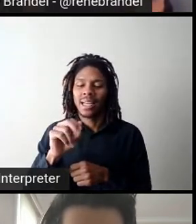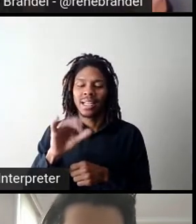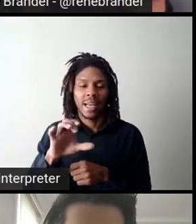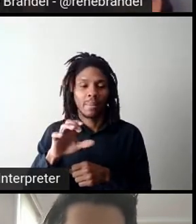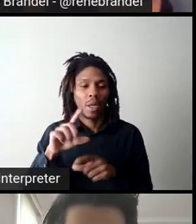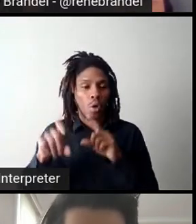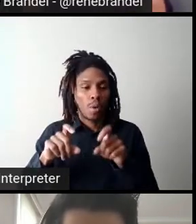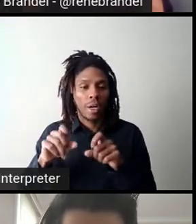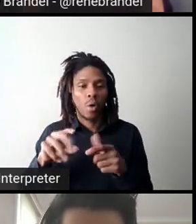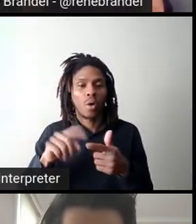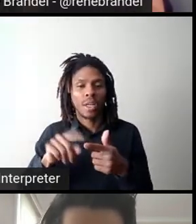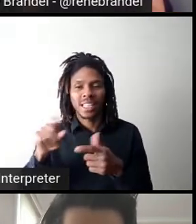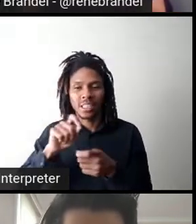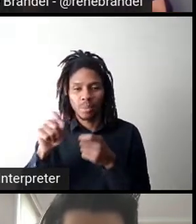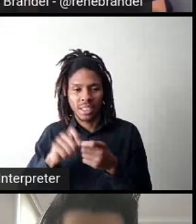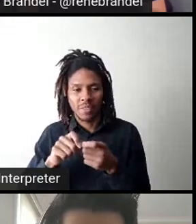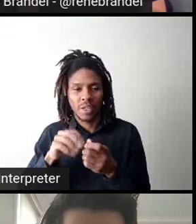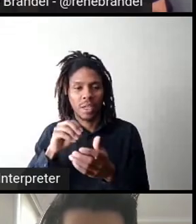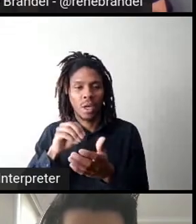be rendered.